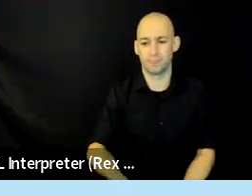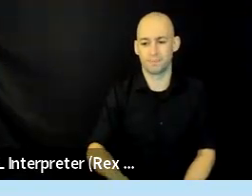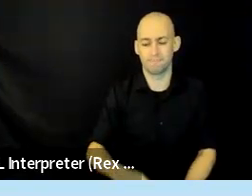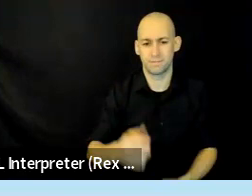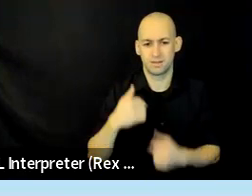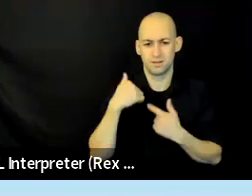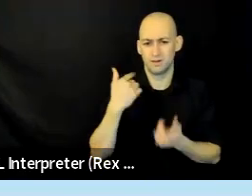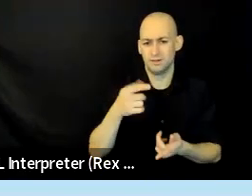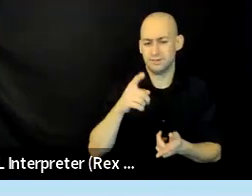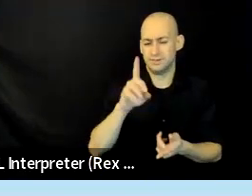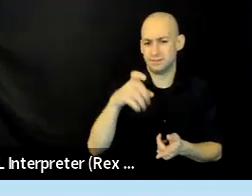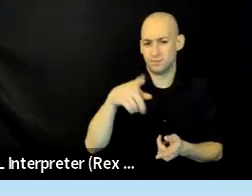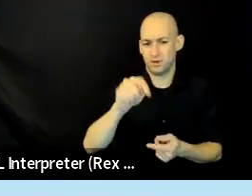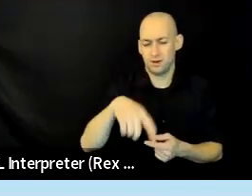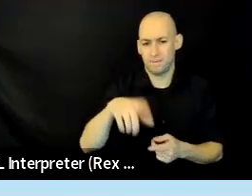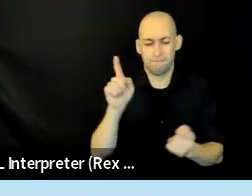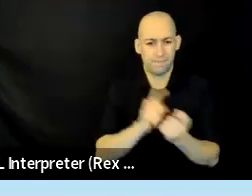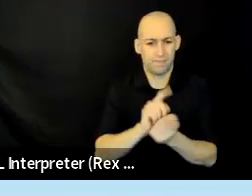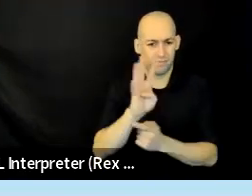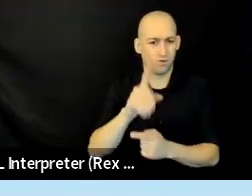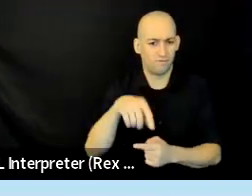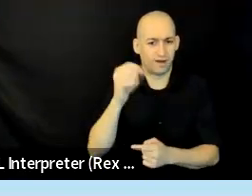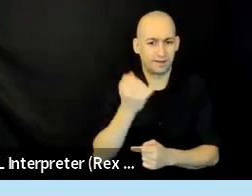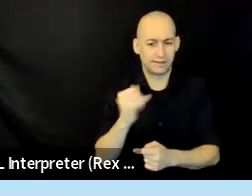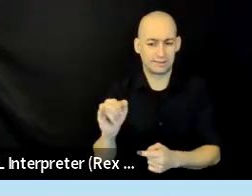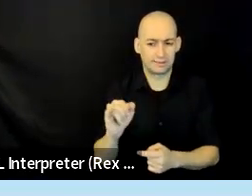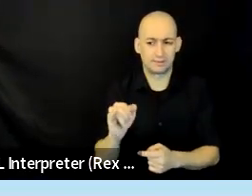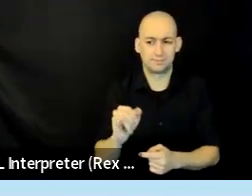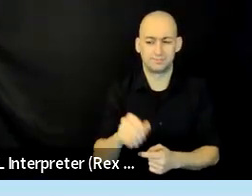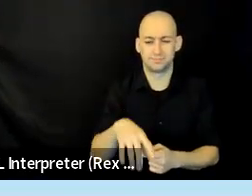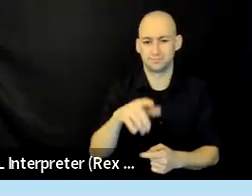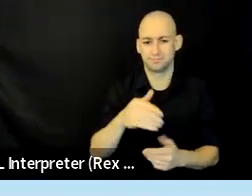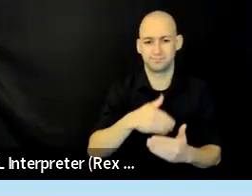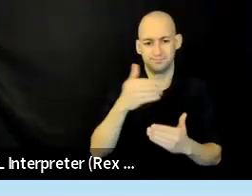findings needed for the commission to approve the resolution of necessity. Next.